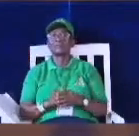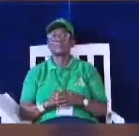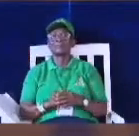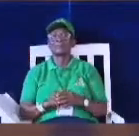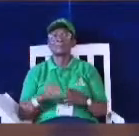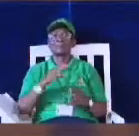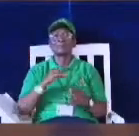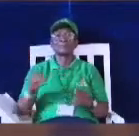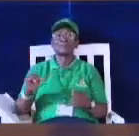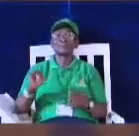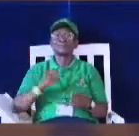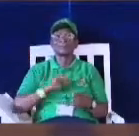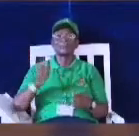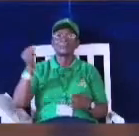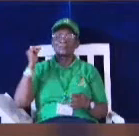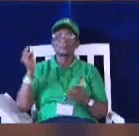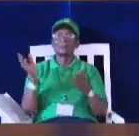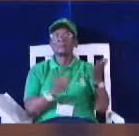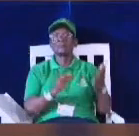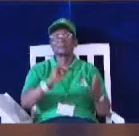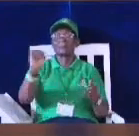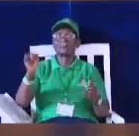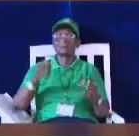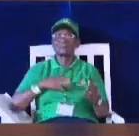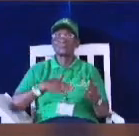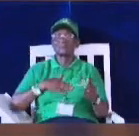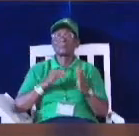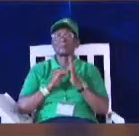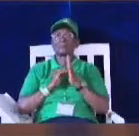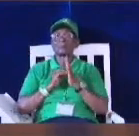And I was carrying my own.